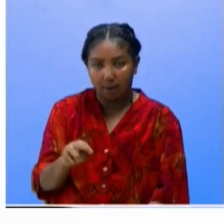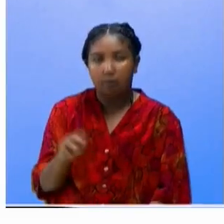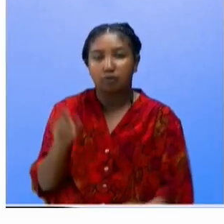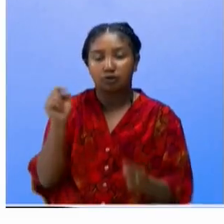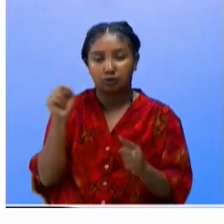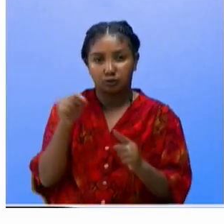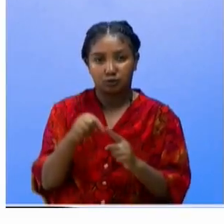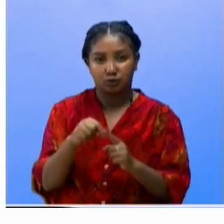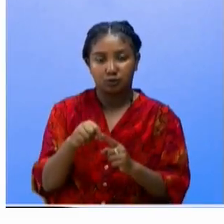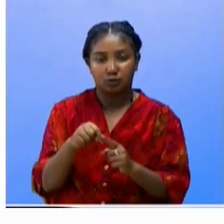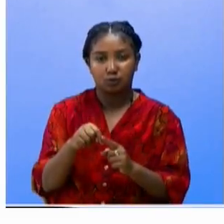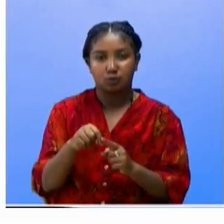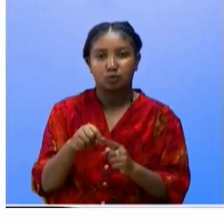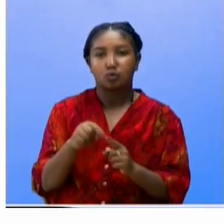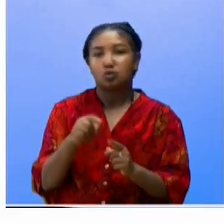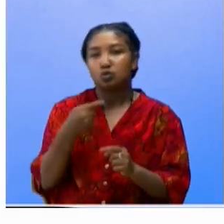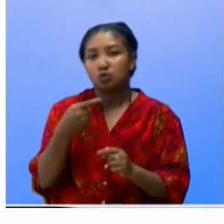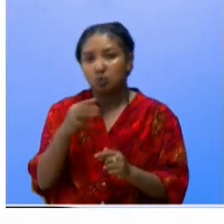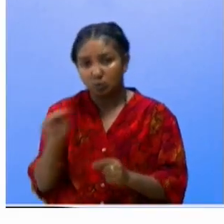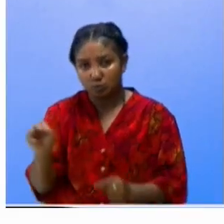to whom,